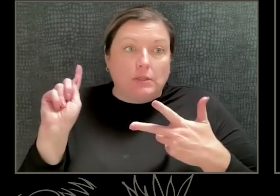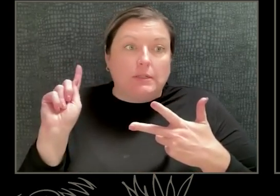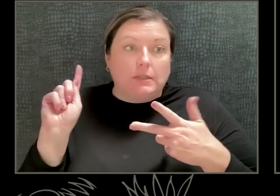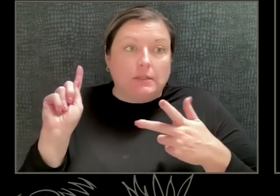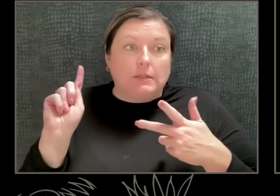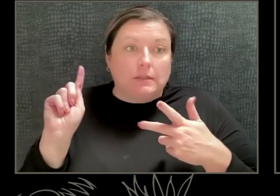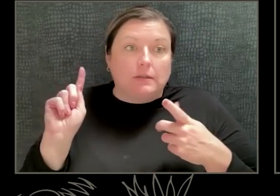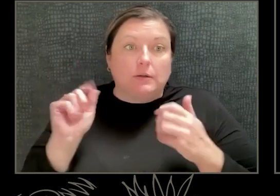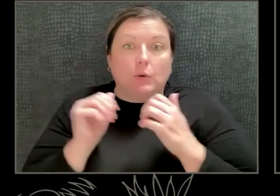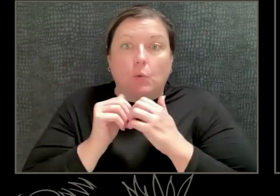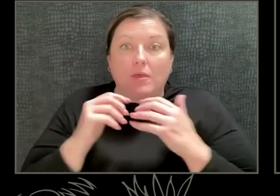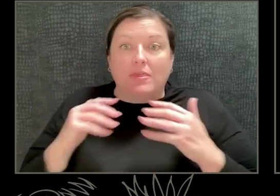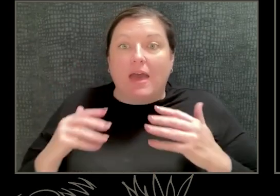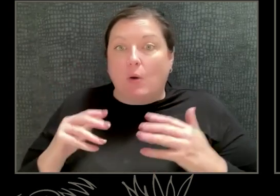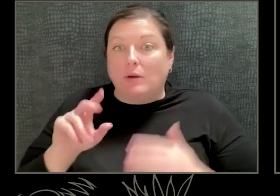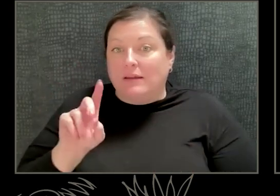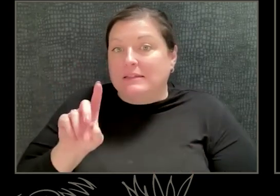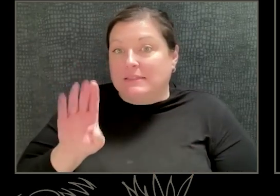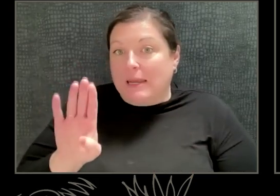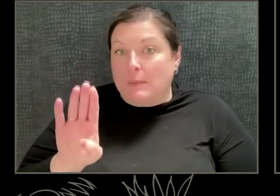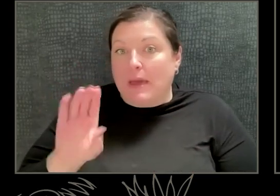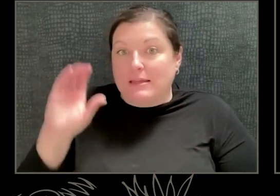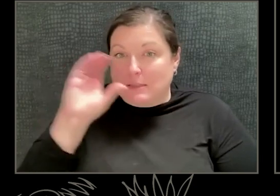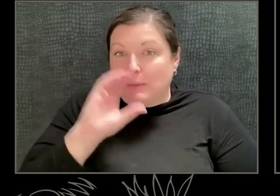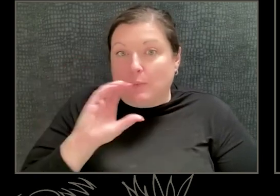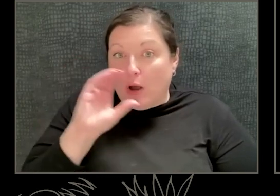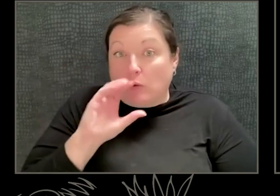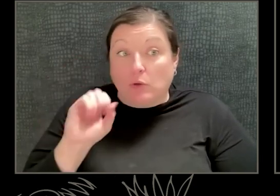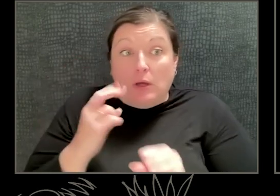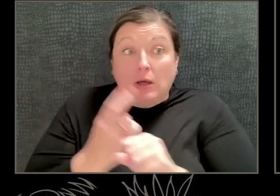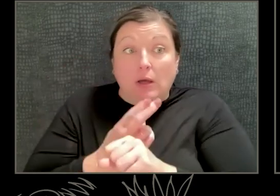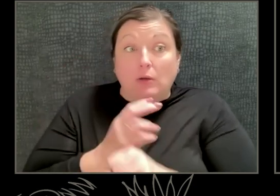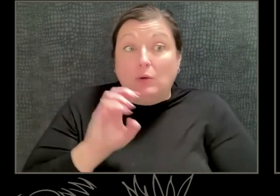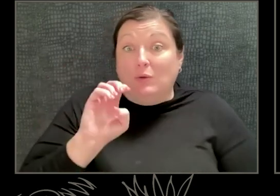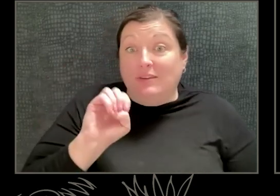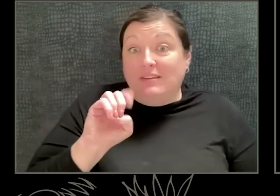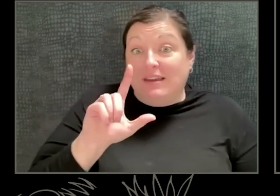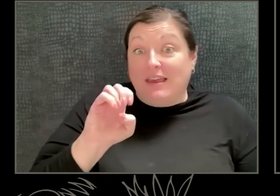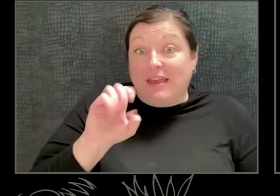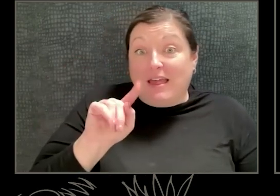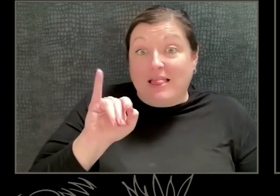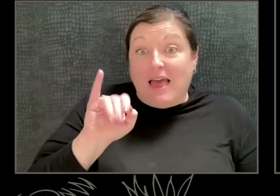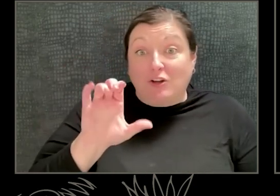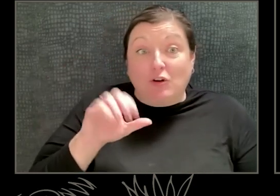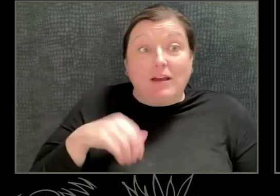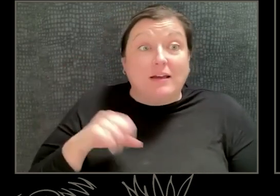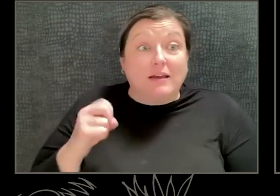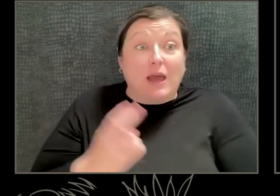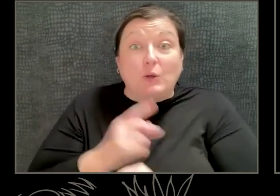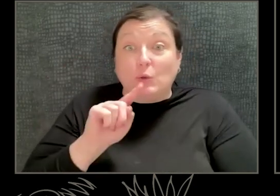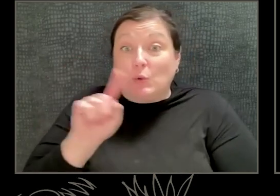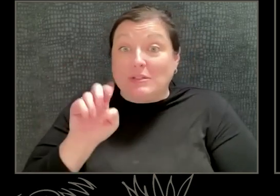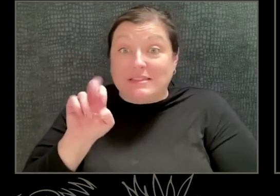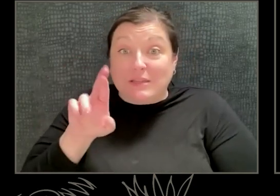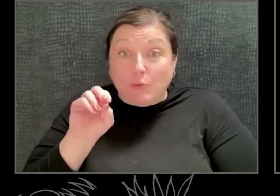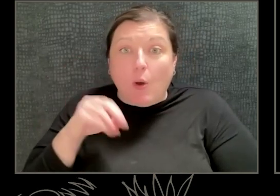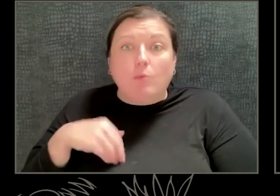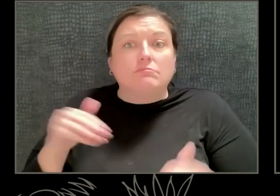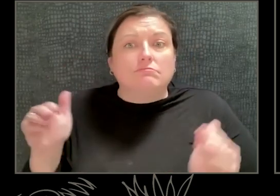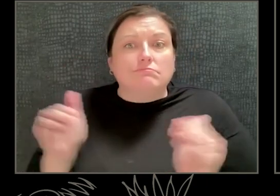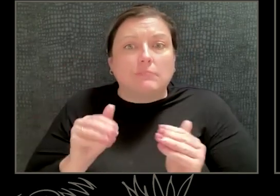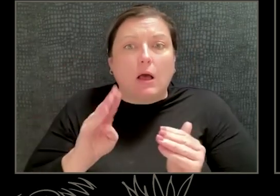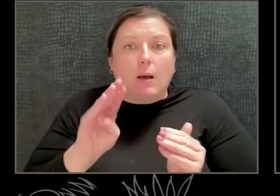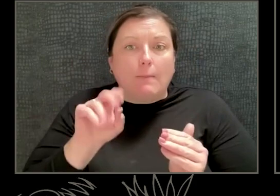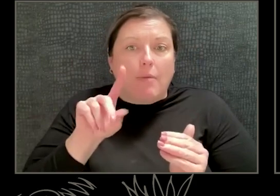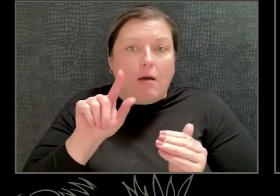those work without a database in the browser, right? You can use Electric, you can use Zero. They have much smaller bundle sizes, and with a sync